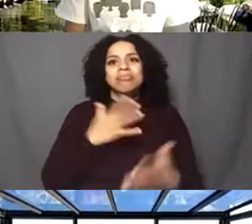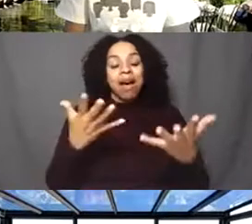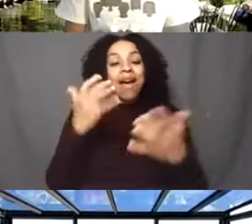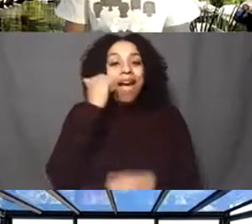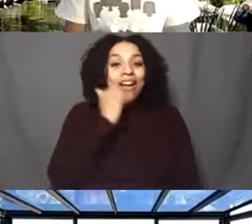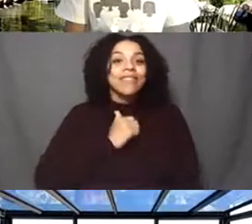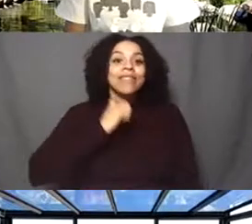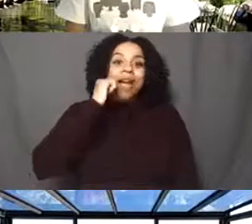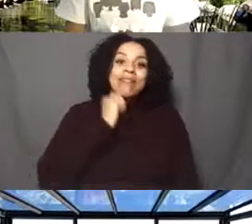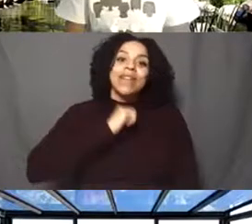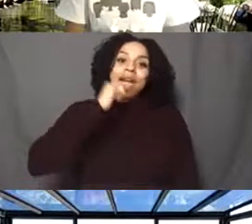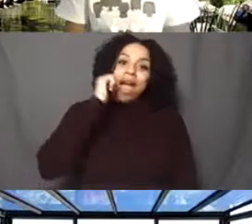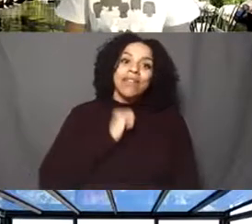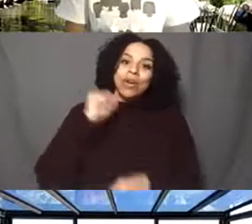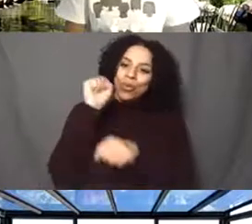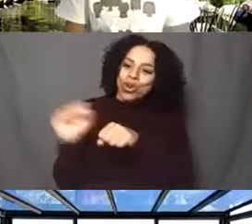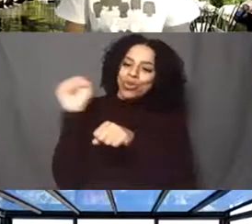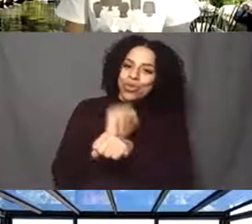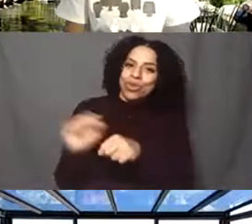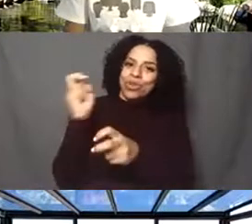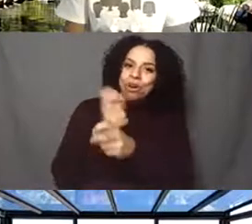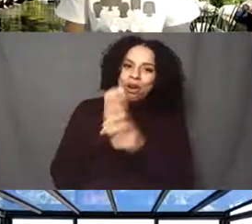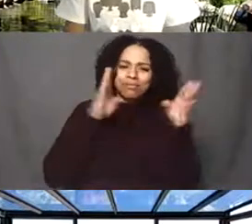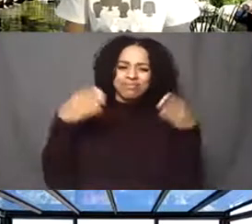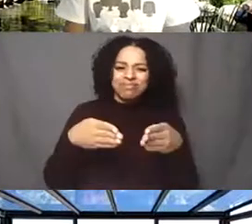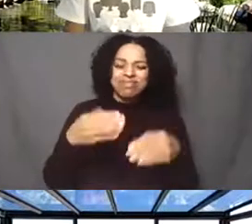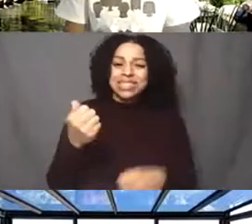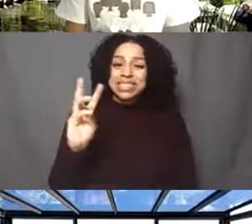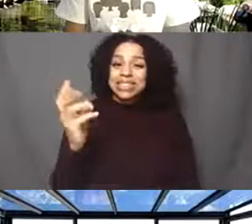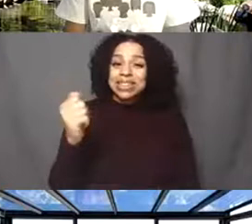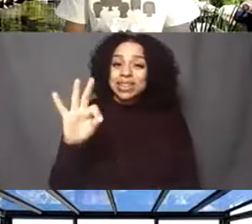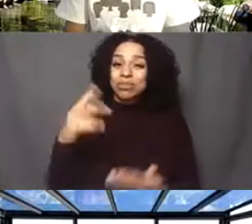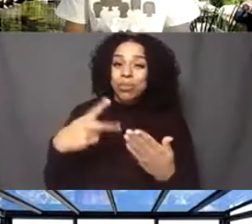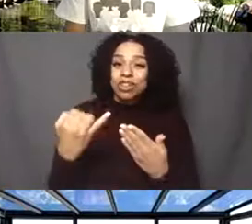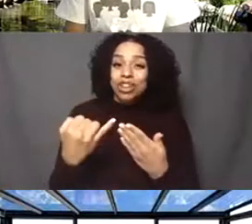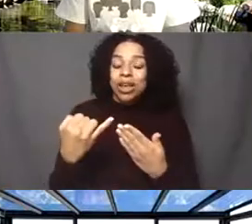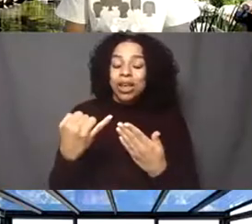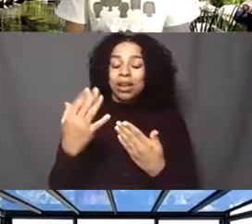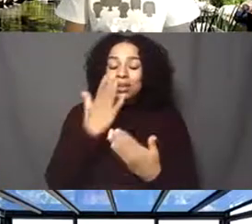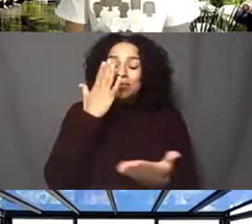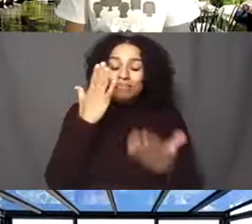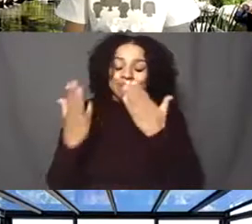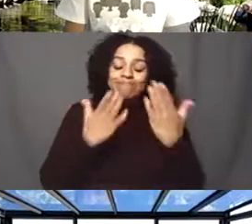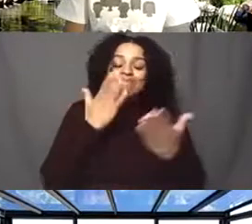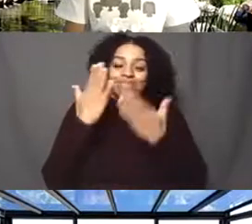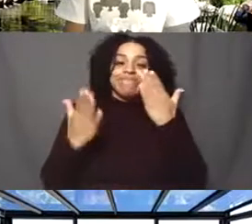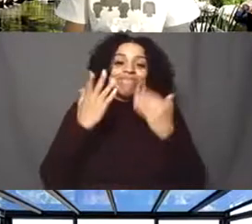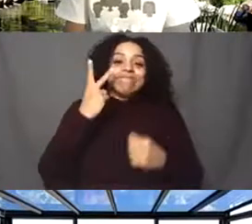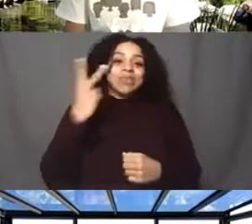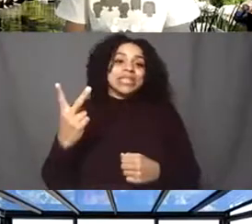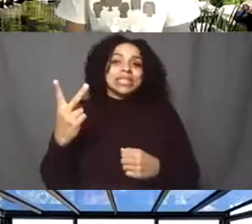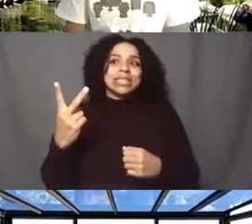day for months on end looking at the atrocities that your people face for no